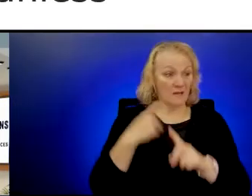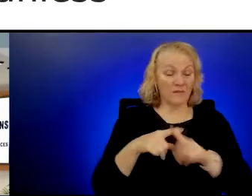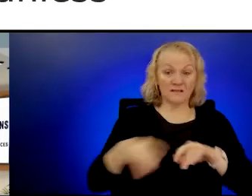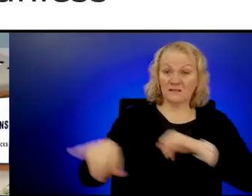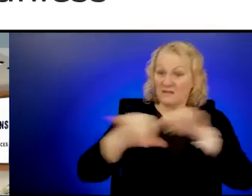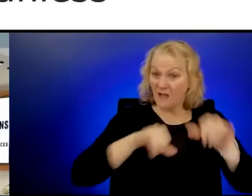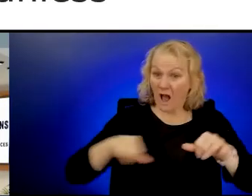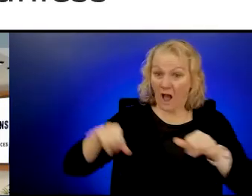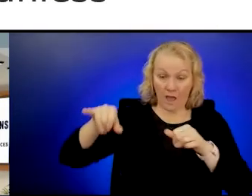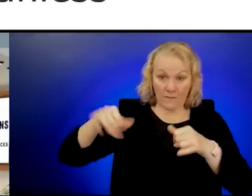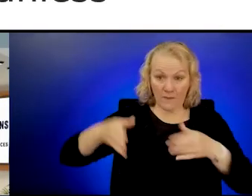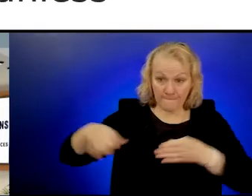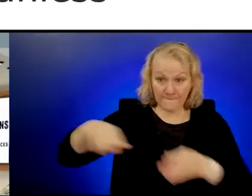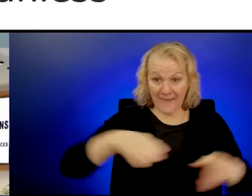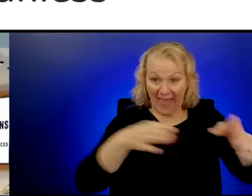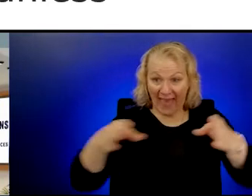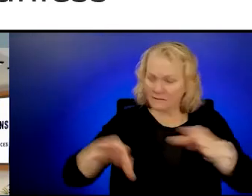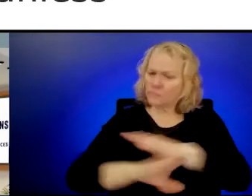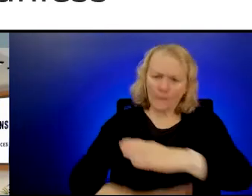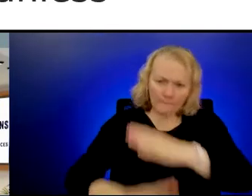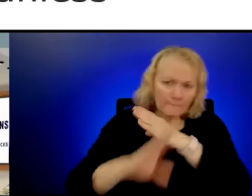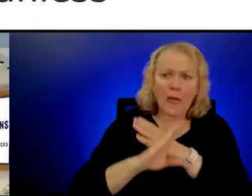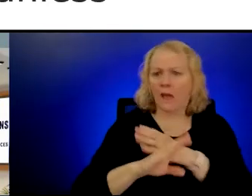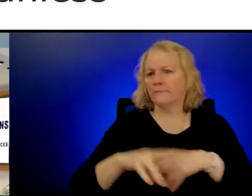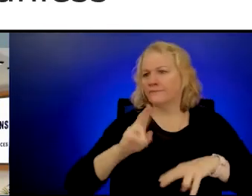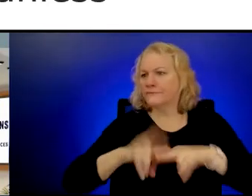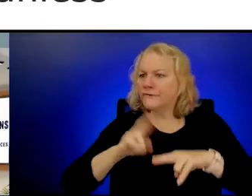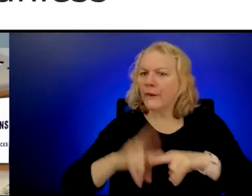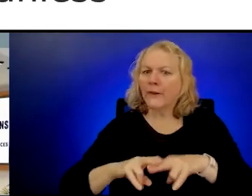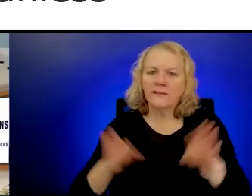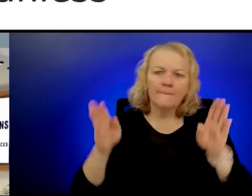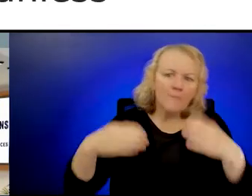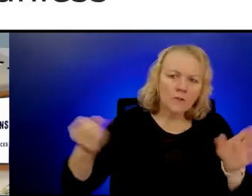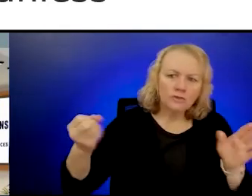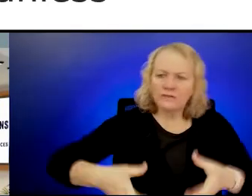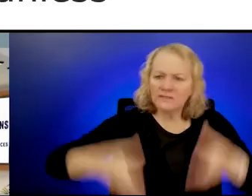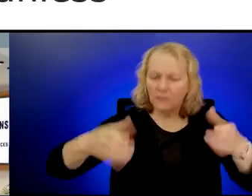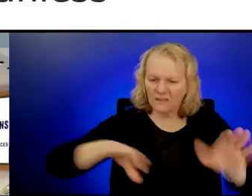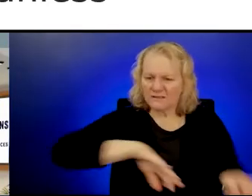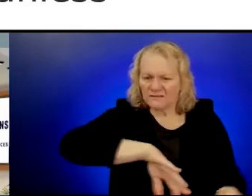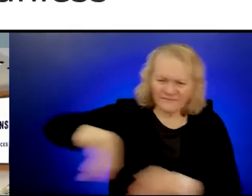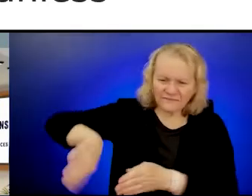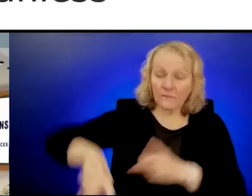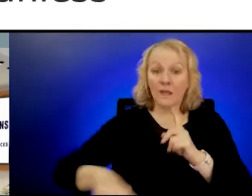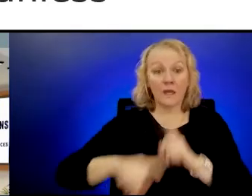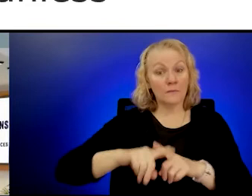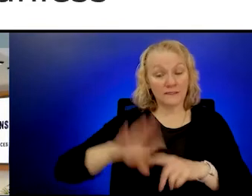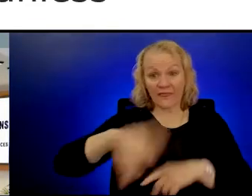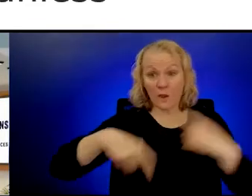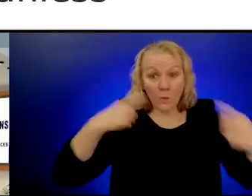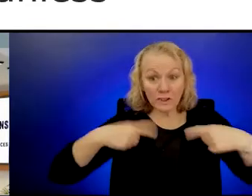clear of obstructions like trash cans, chairs, boxes. You don't want to lean on somebody's